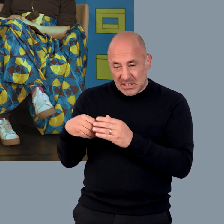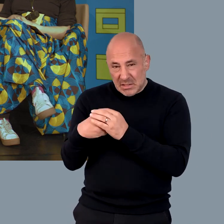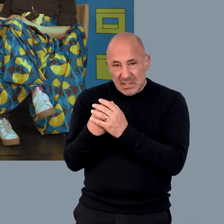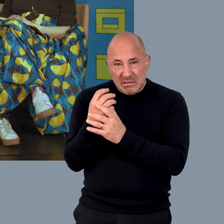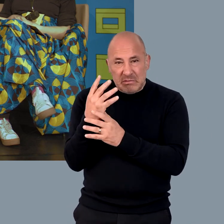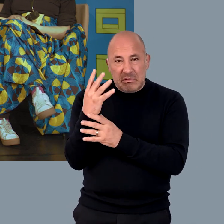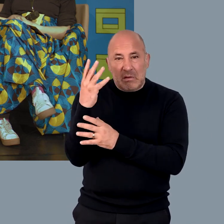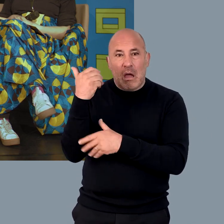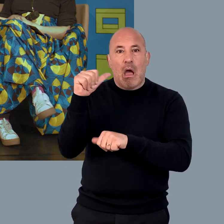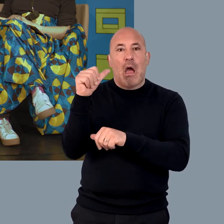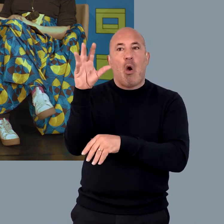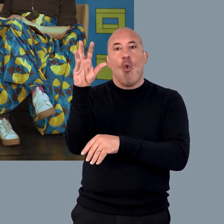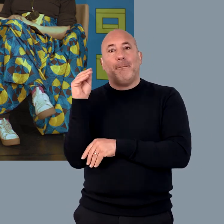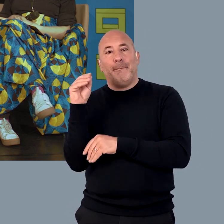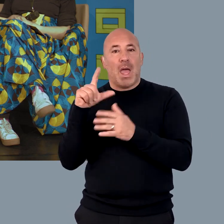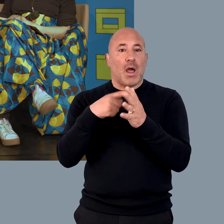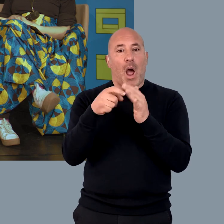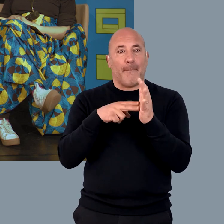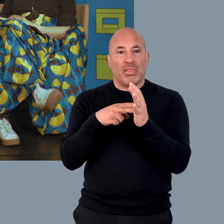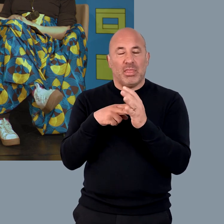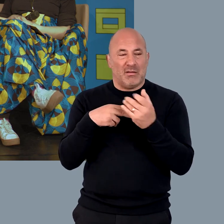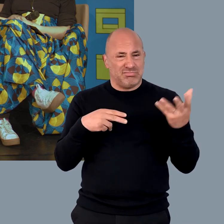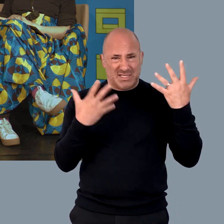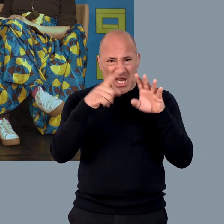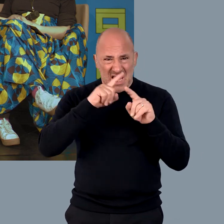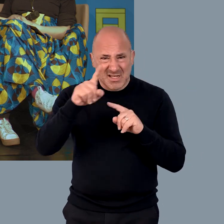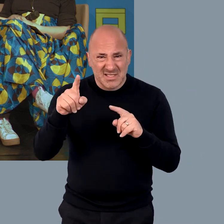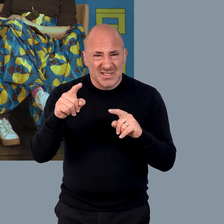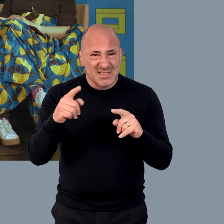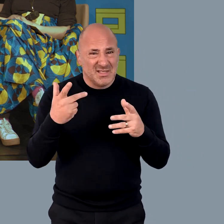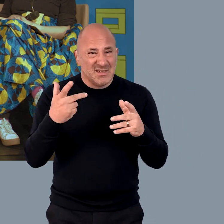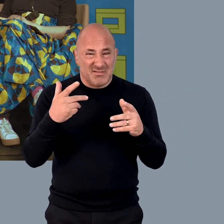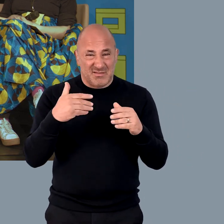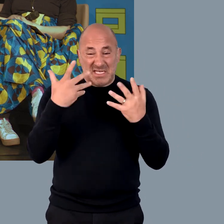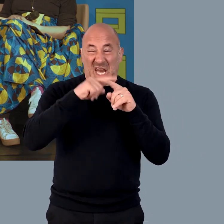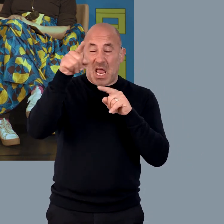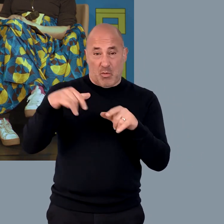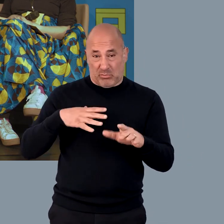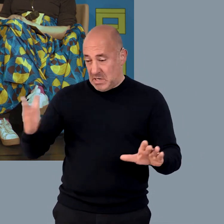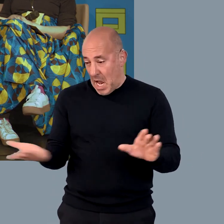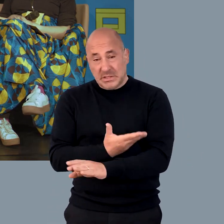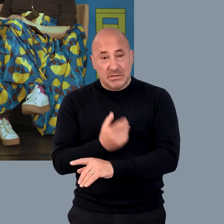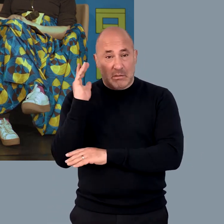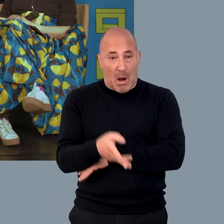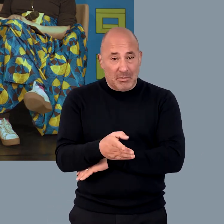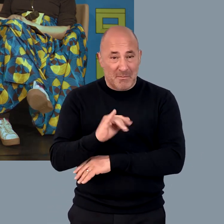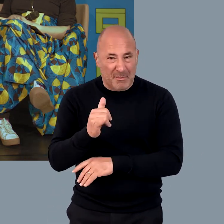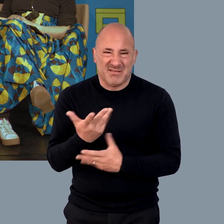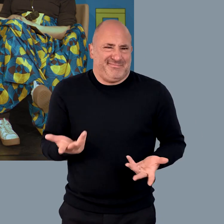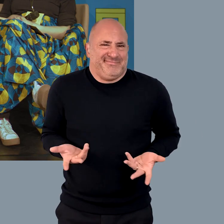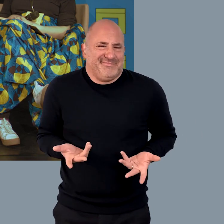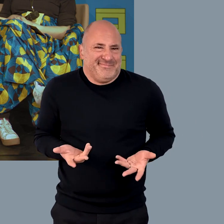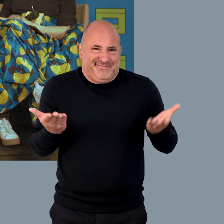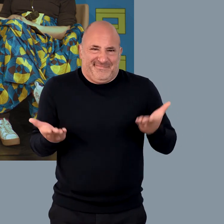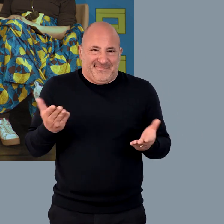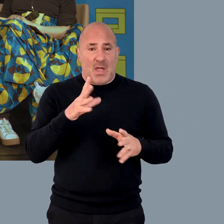plant a tree, then it takes 10 years for the tree to actually sequester the carbon that you emitted in the first place. And by that time, that tree is probably already